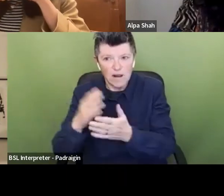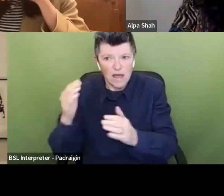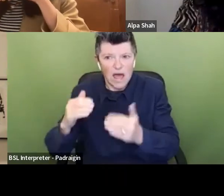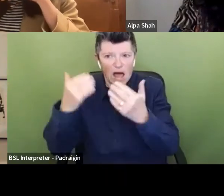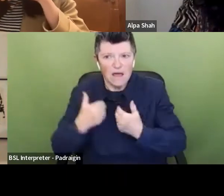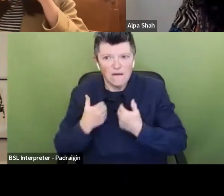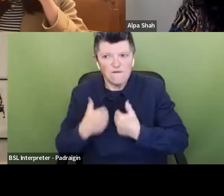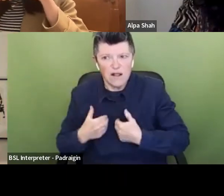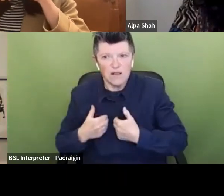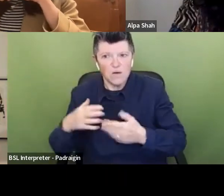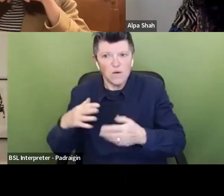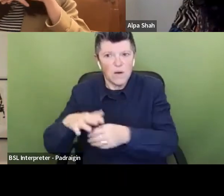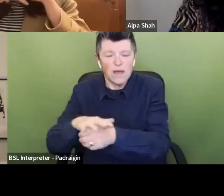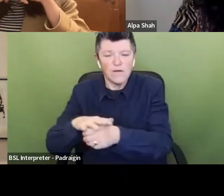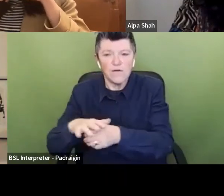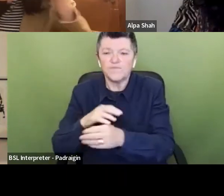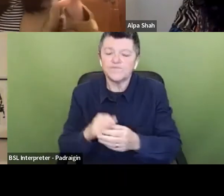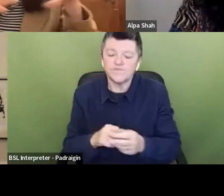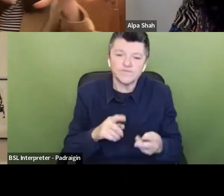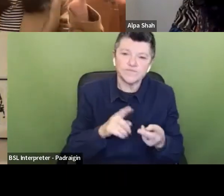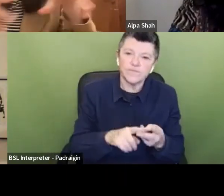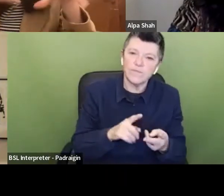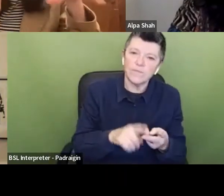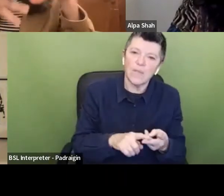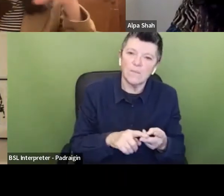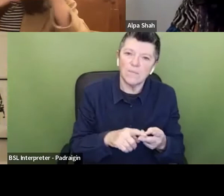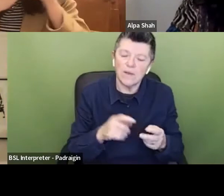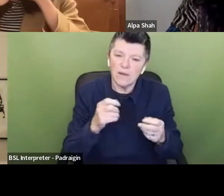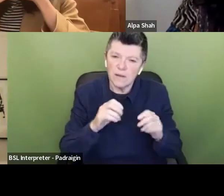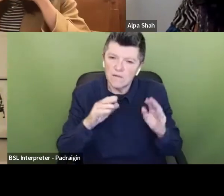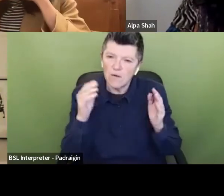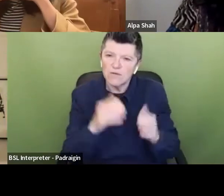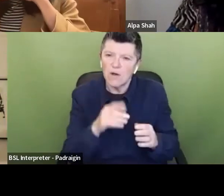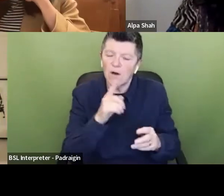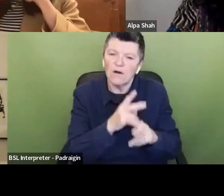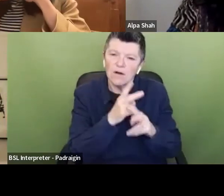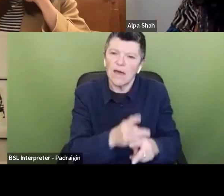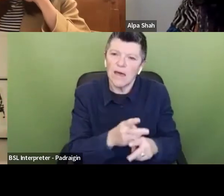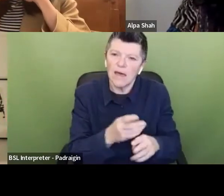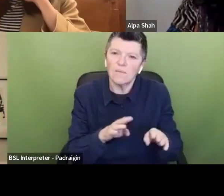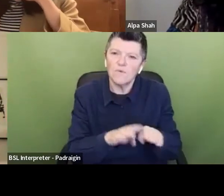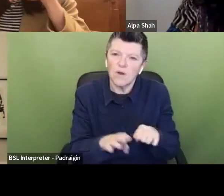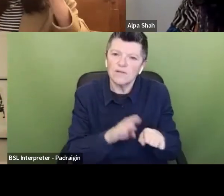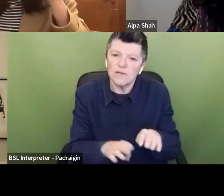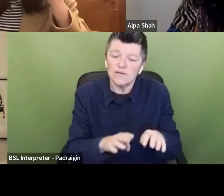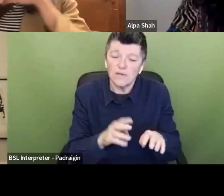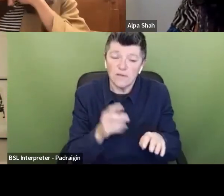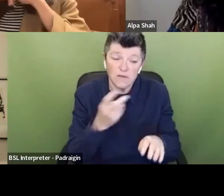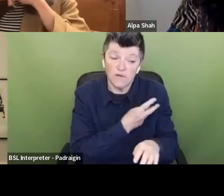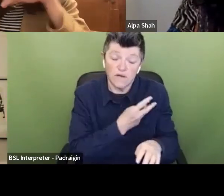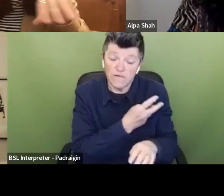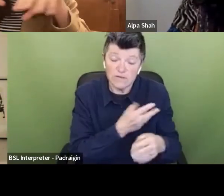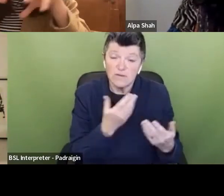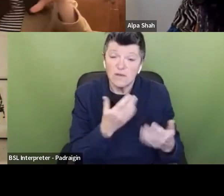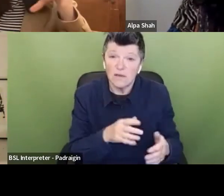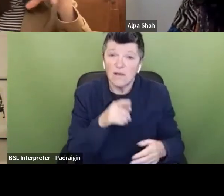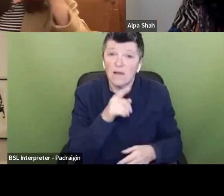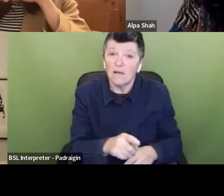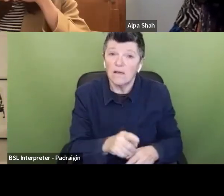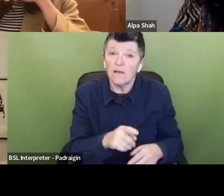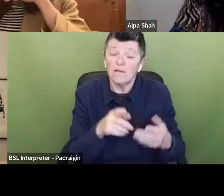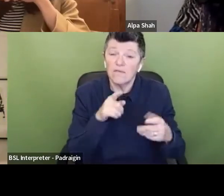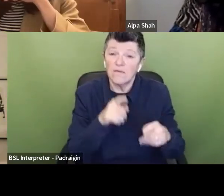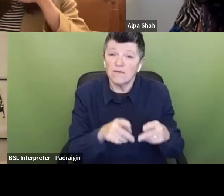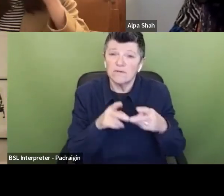second one is that paying attention to care practices, which is something I think all three of our work does. This kind of paying attention to care practices helps